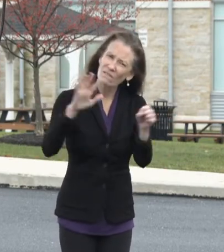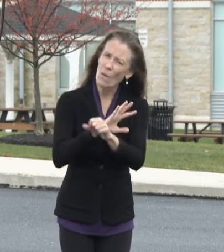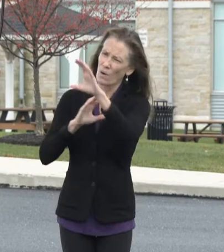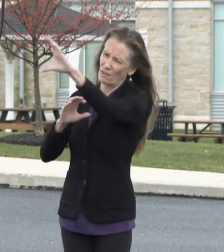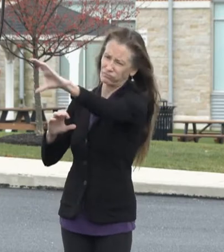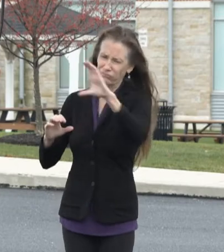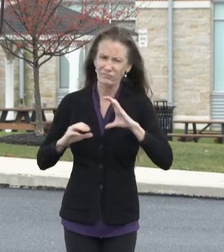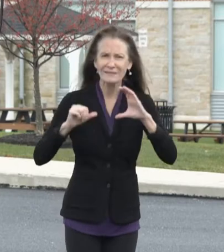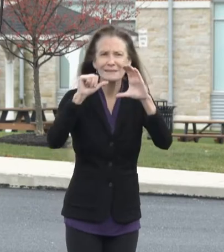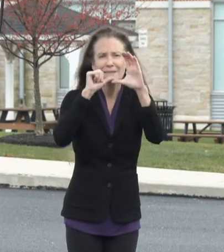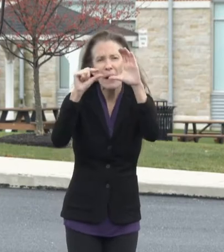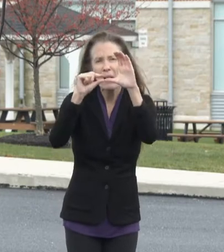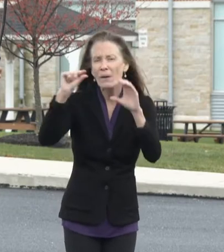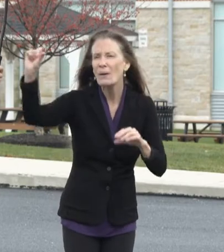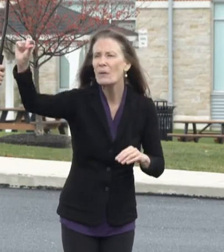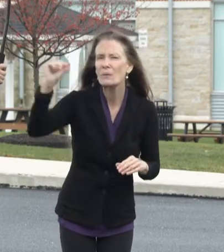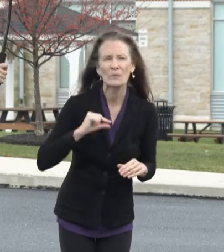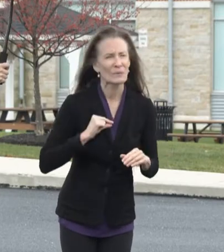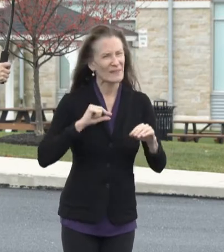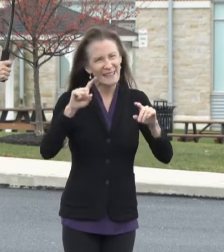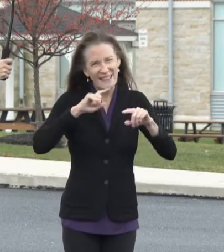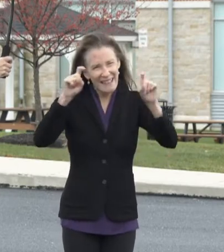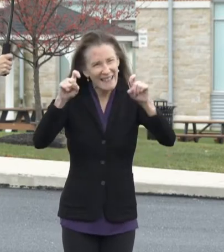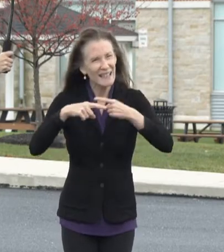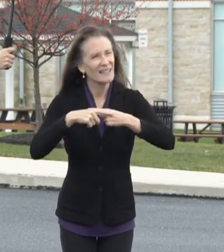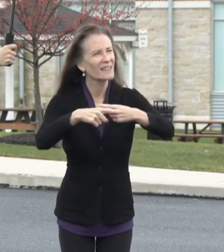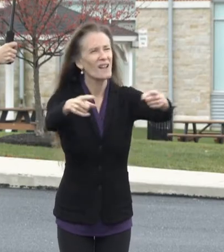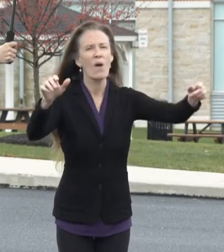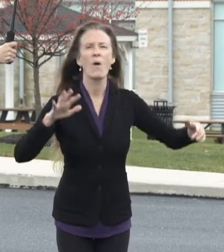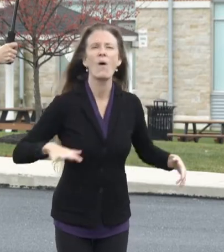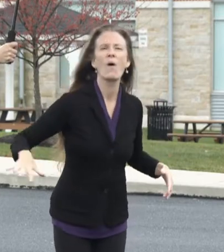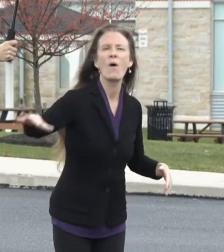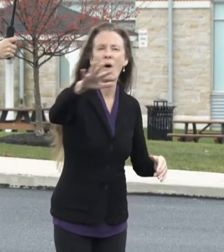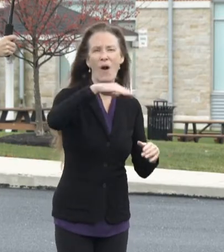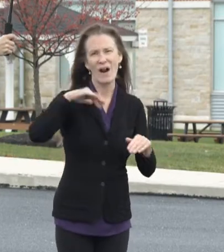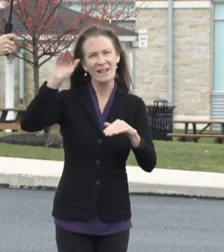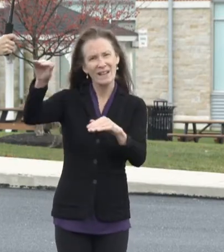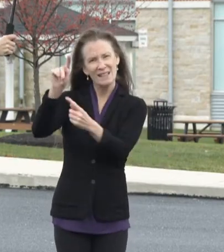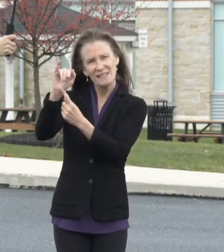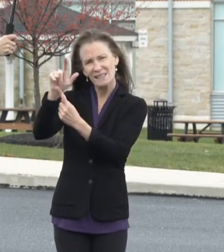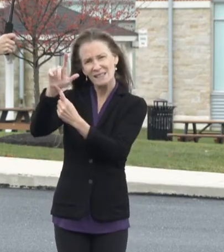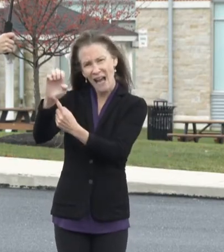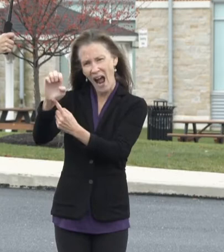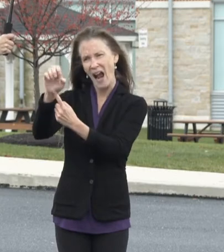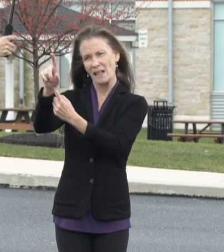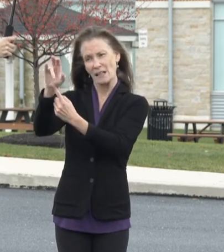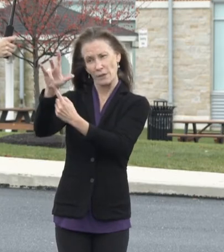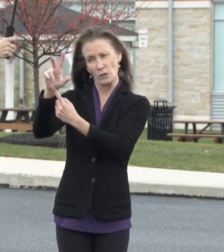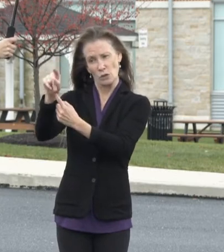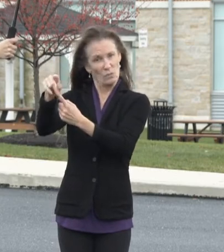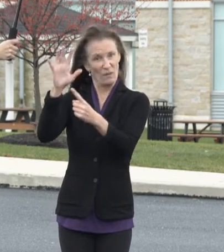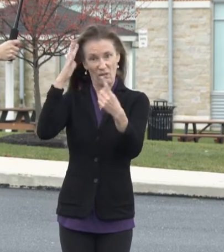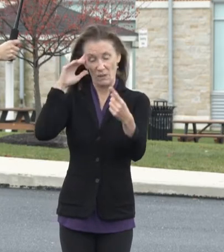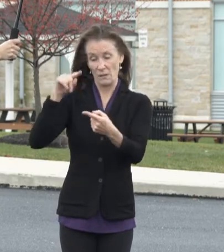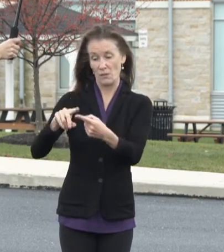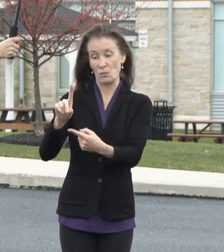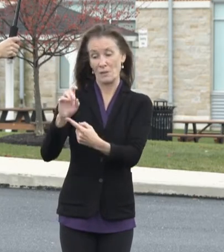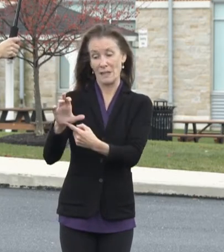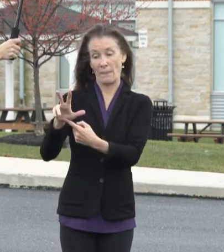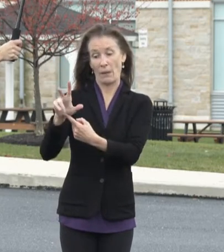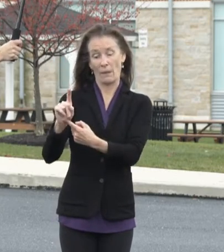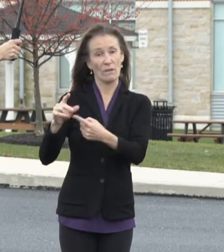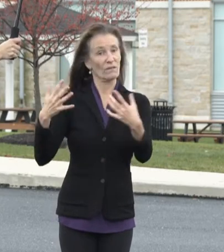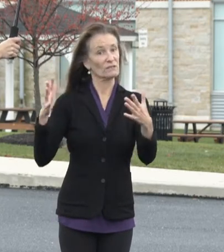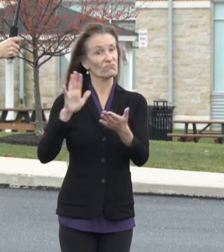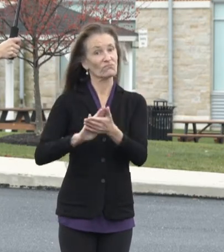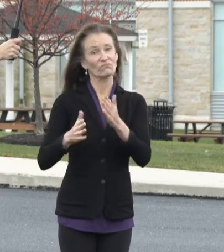under Title 32 until December 31st, 2020. Thank you to our Pennsylvania Guard for the sacrifices